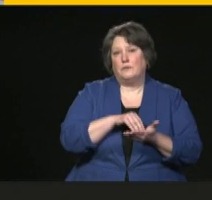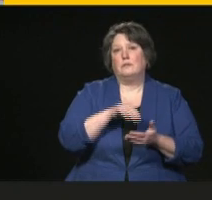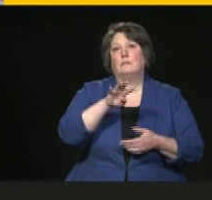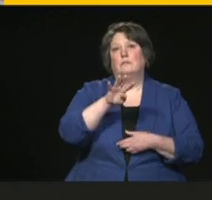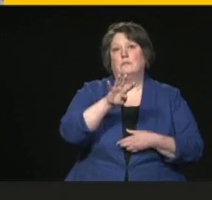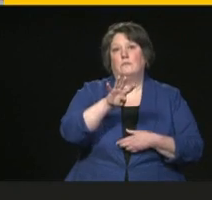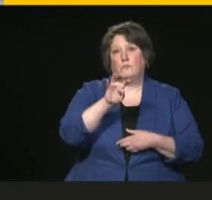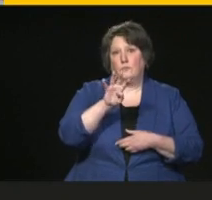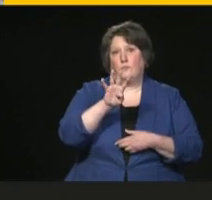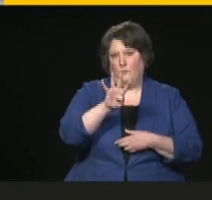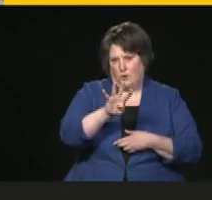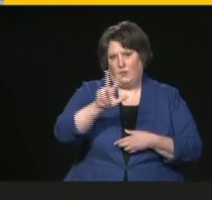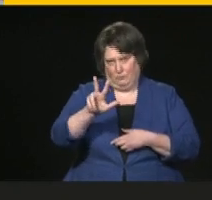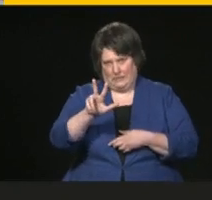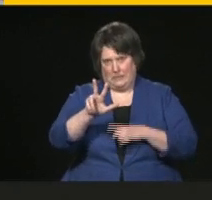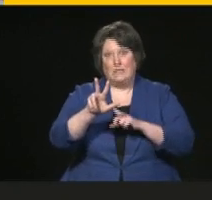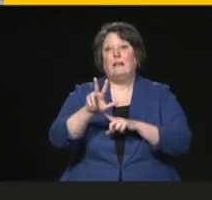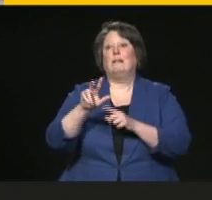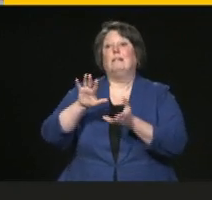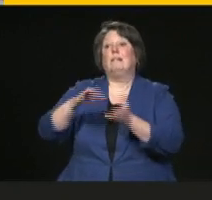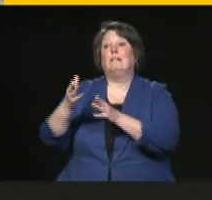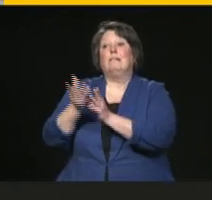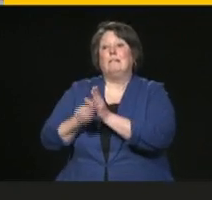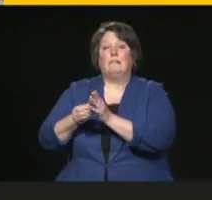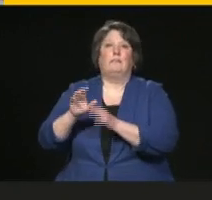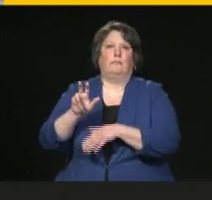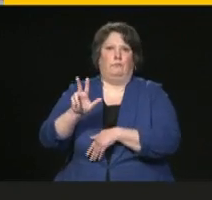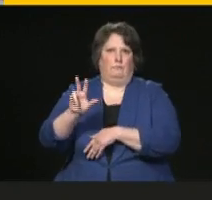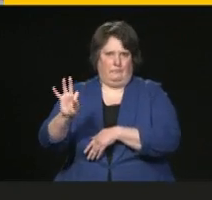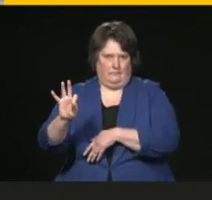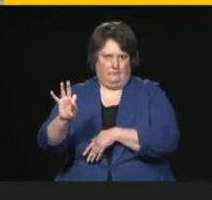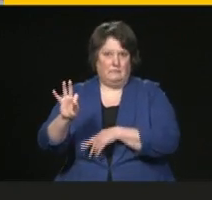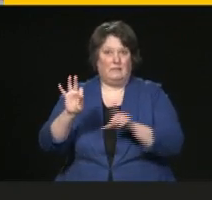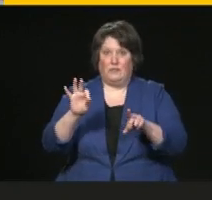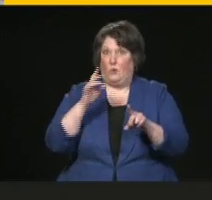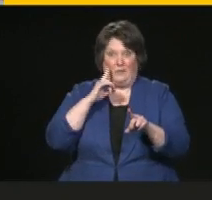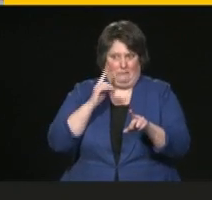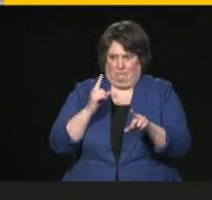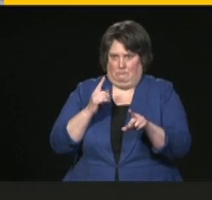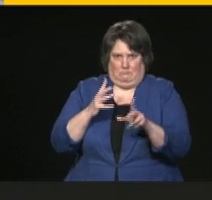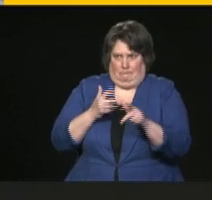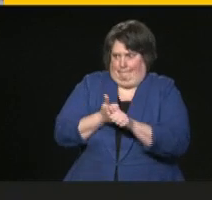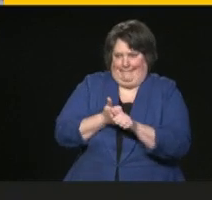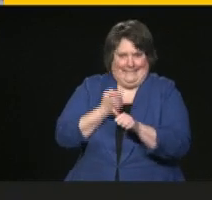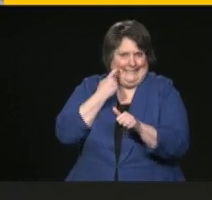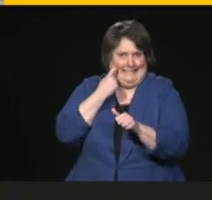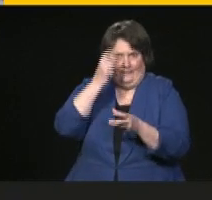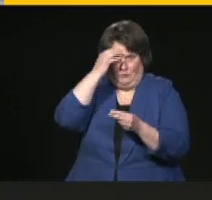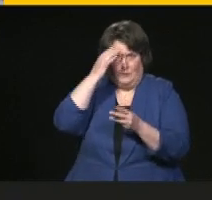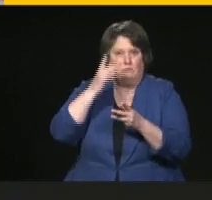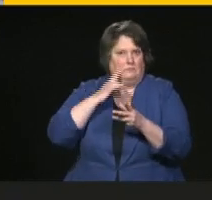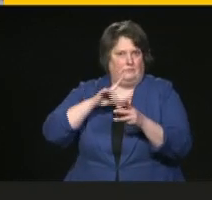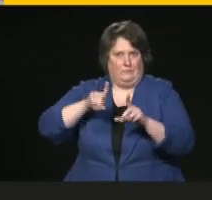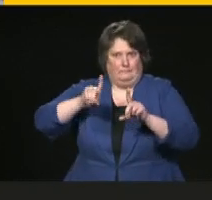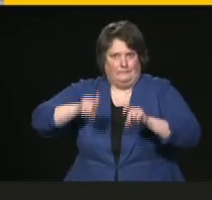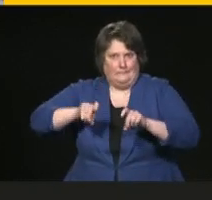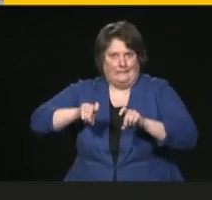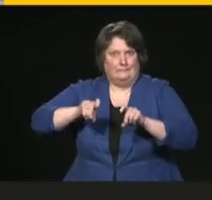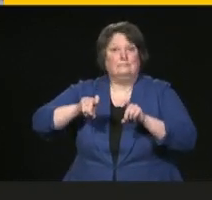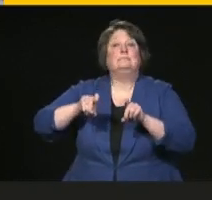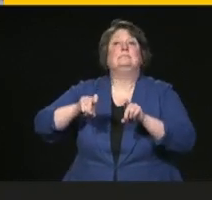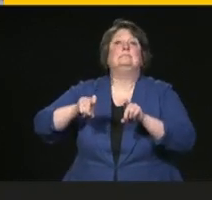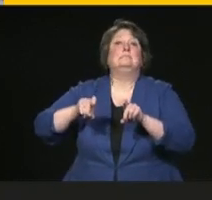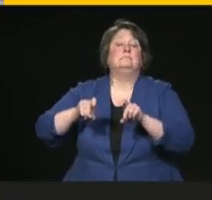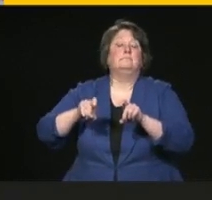deaths. These are based on up-to-the-minute COVID-19 laboratory testing results. But it is important to know that at any point in